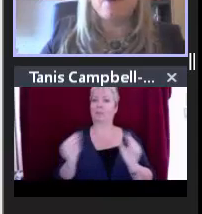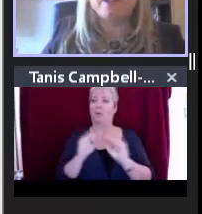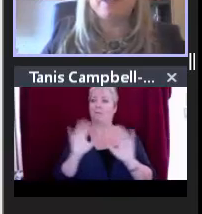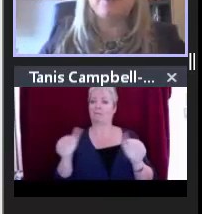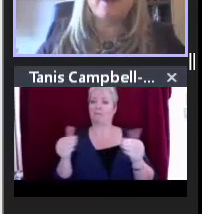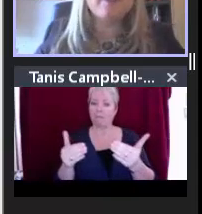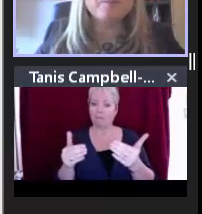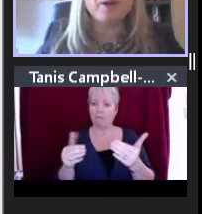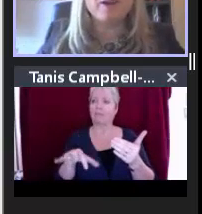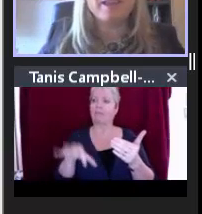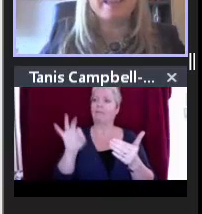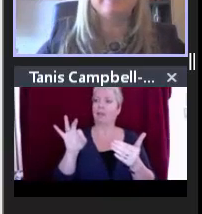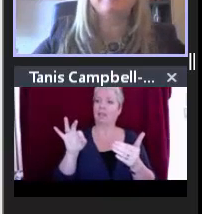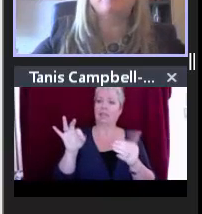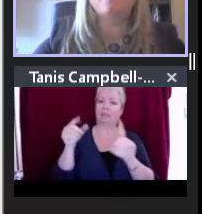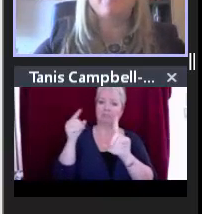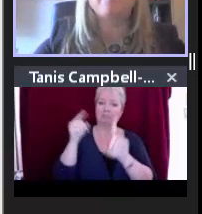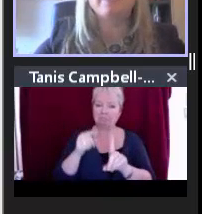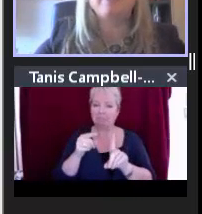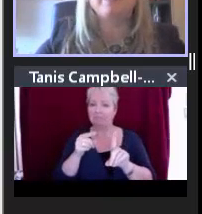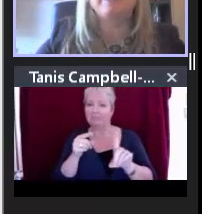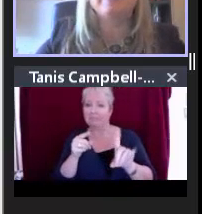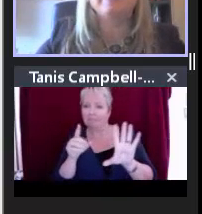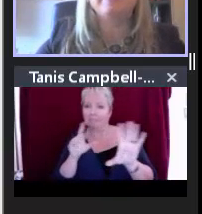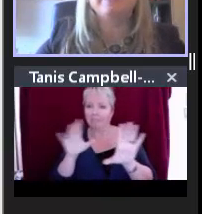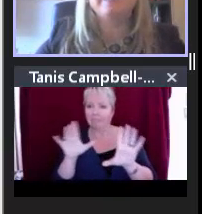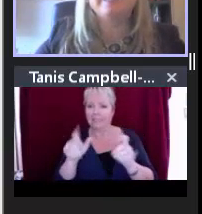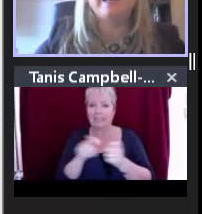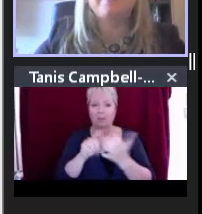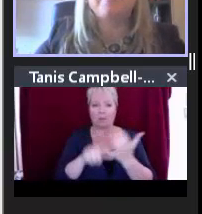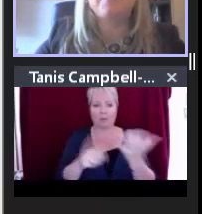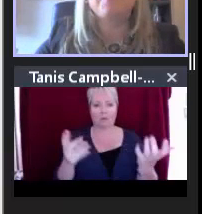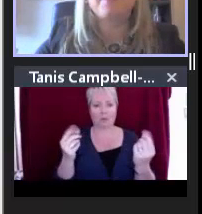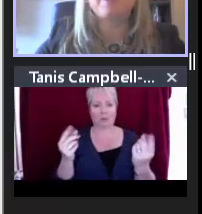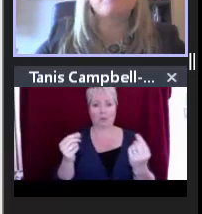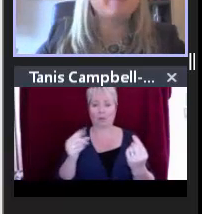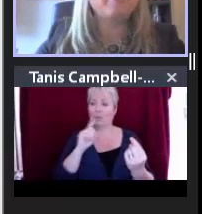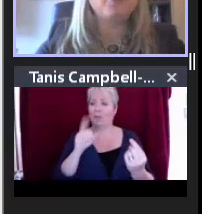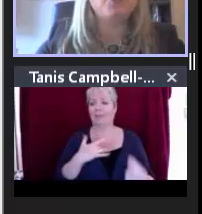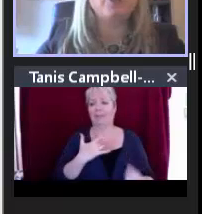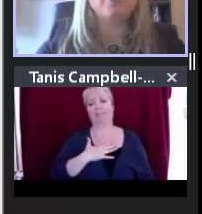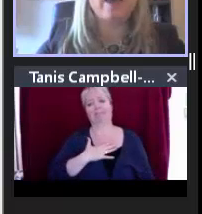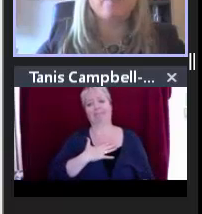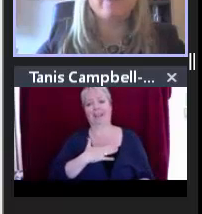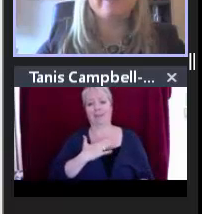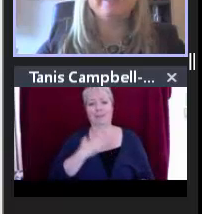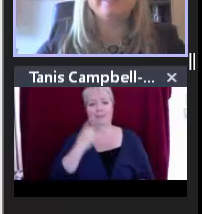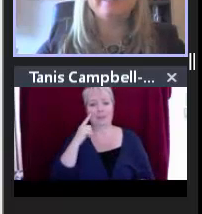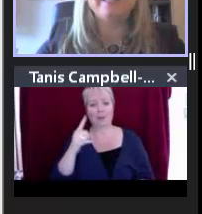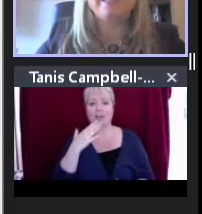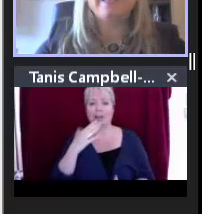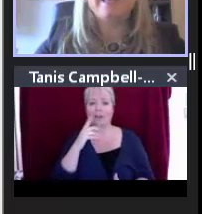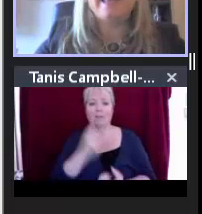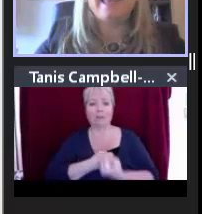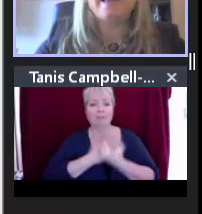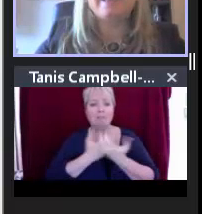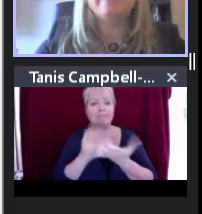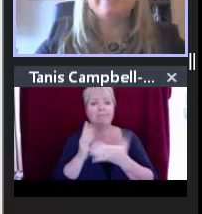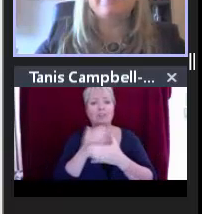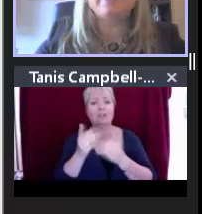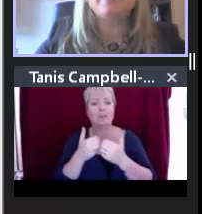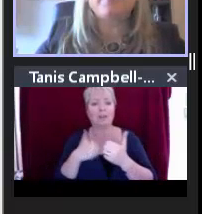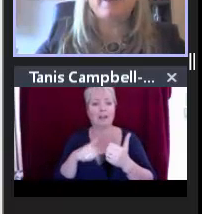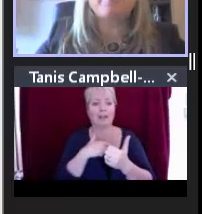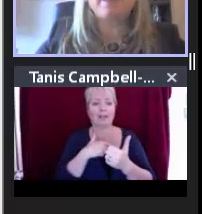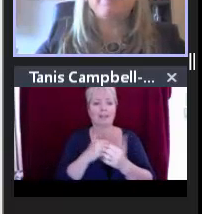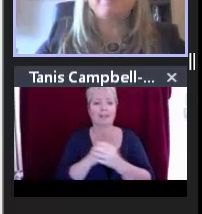that focus, you're finding the market. So I'm really pleased that you've been able to share that with us.